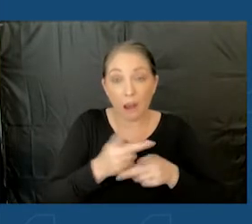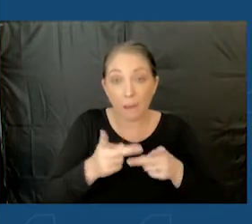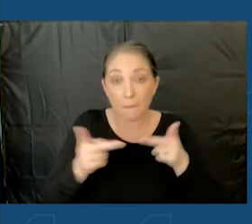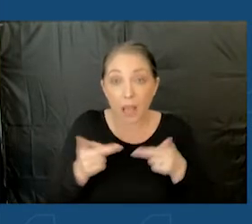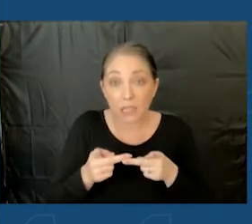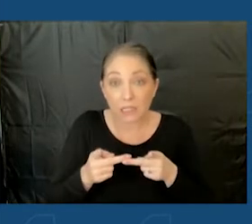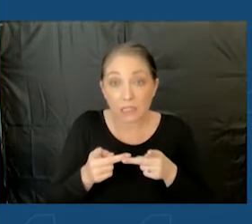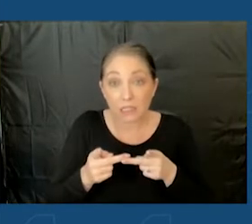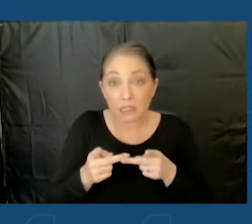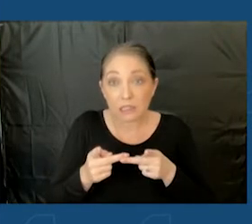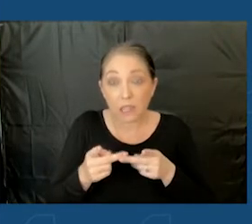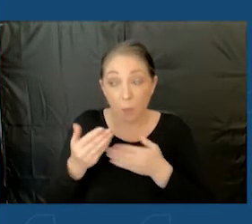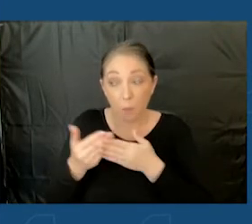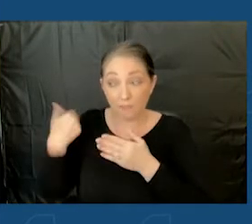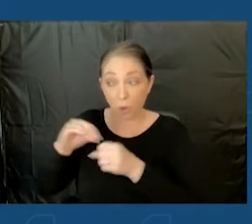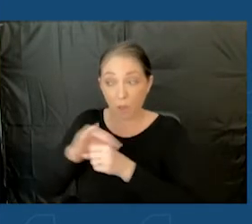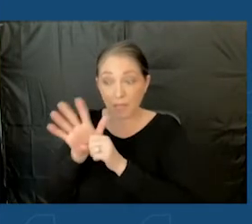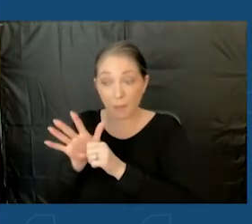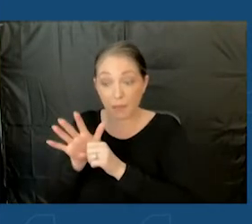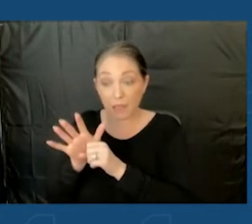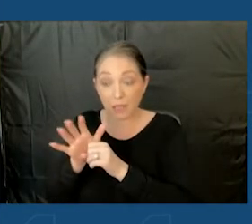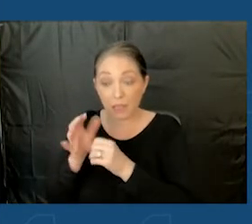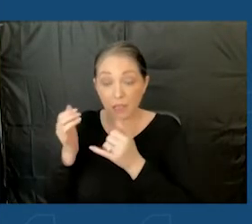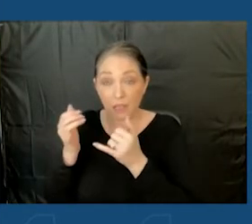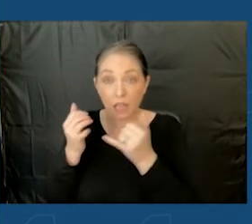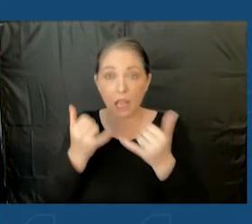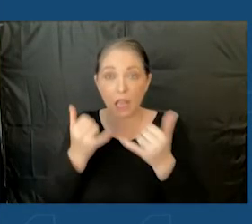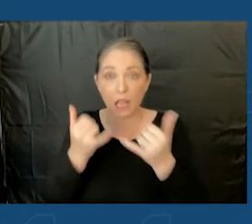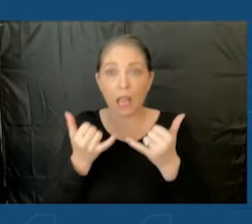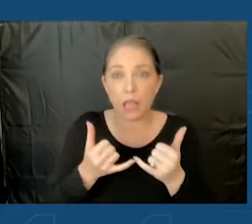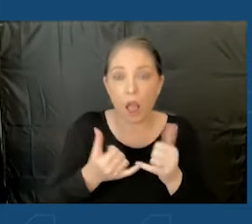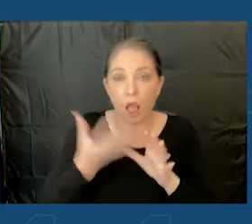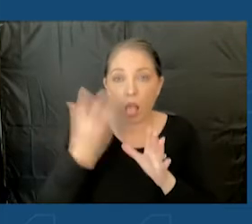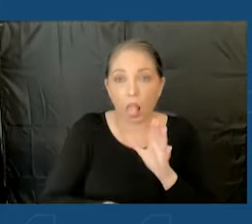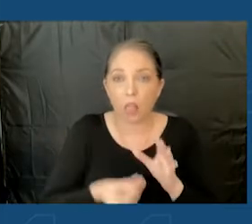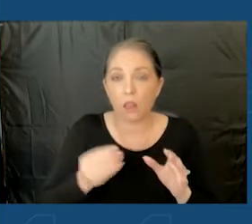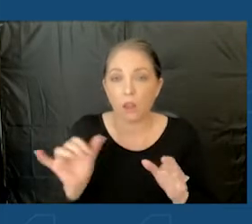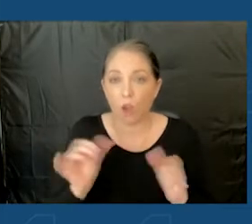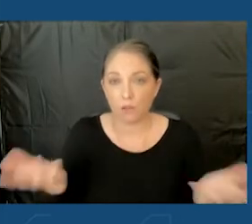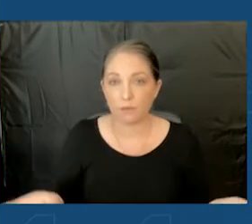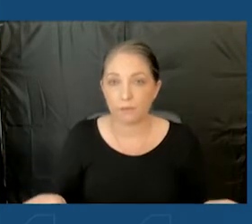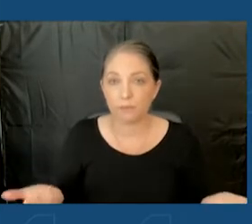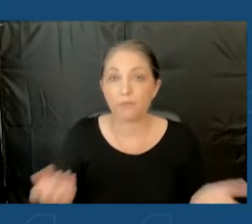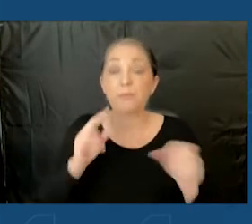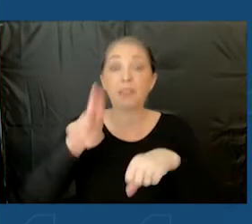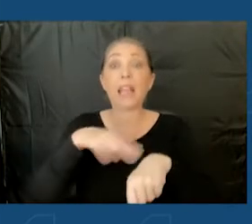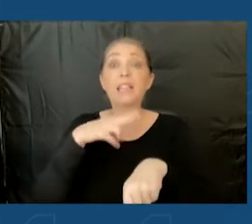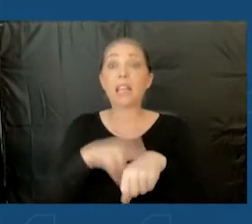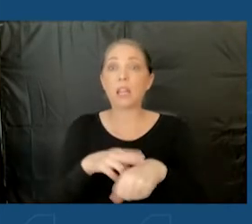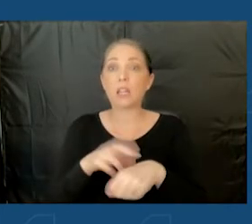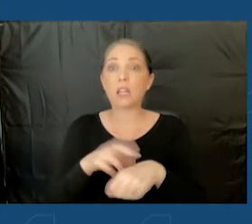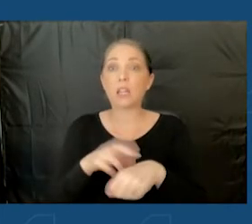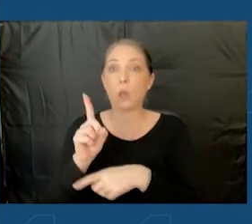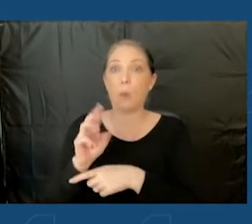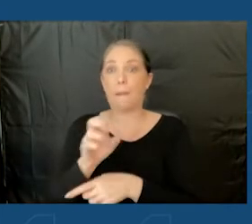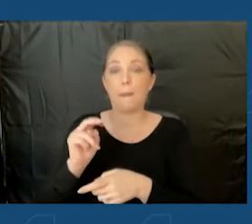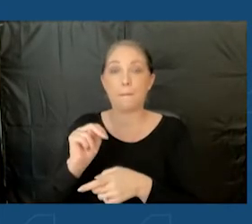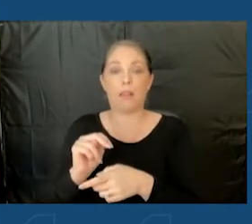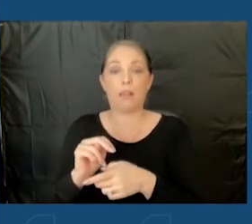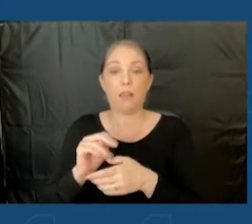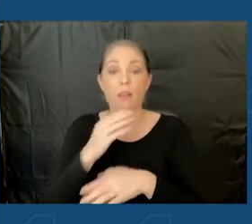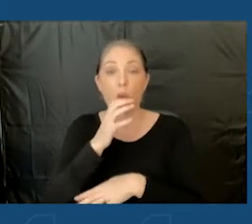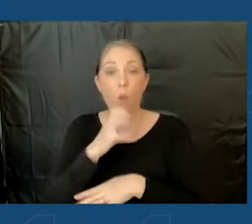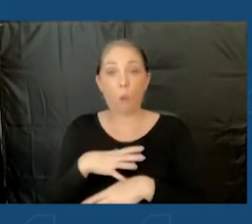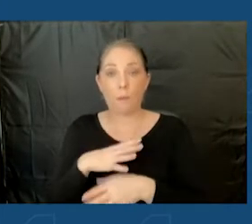now as well. And nationally, there's over 1 million fewer women working all across the country than there were